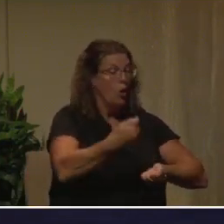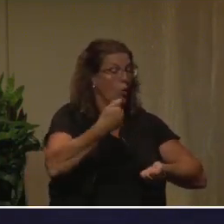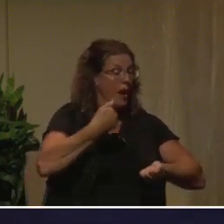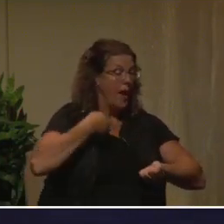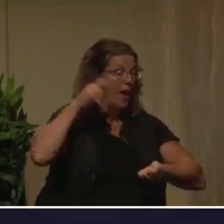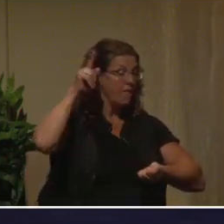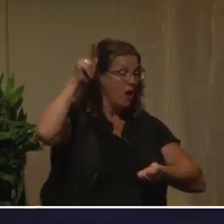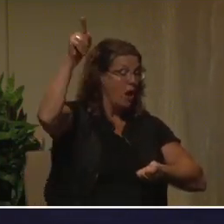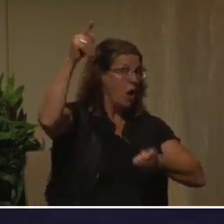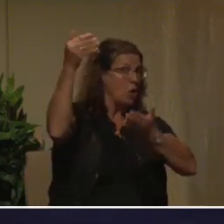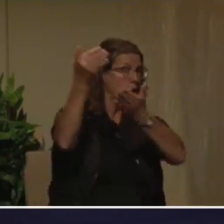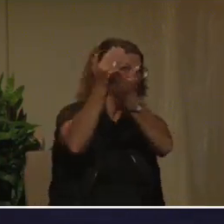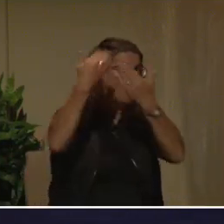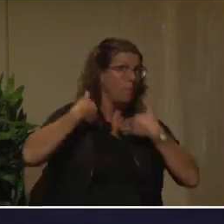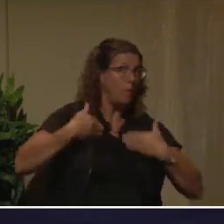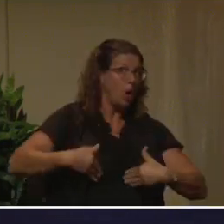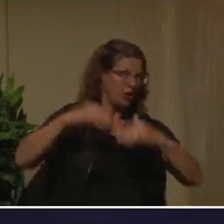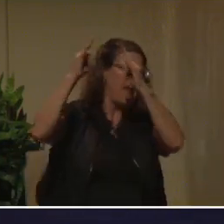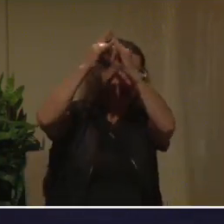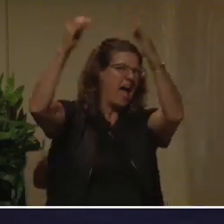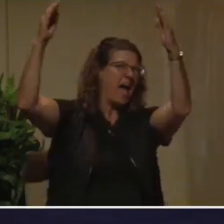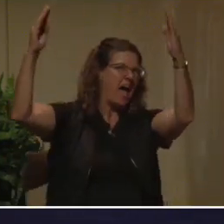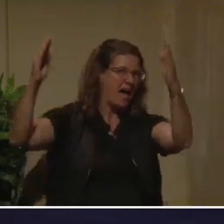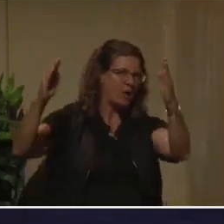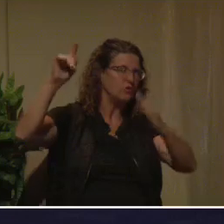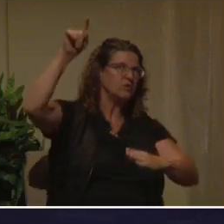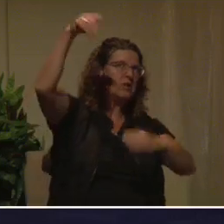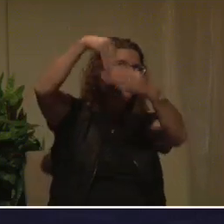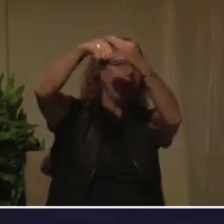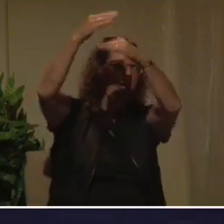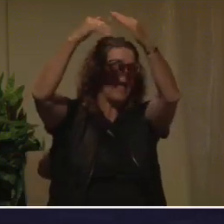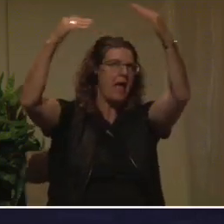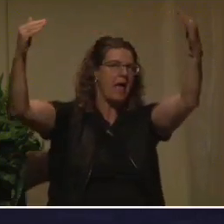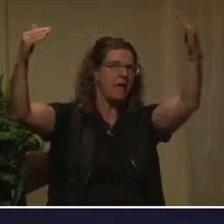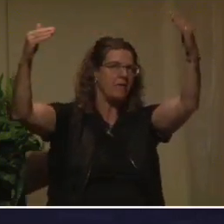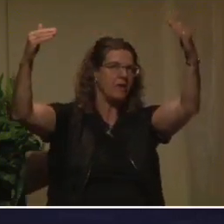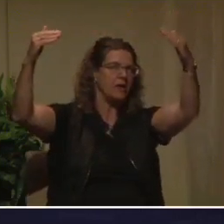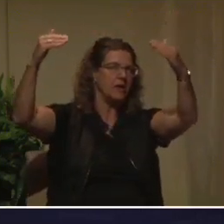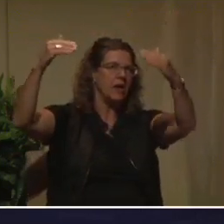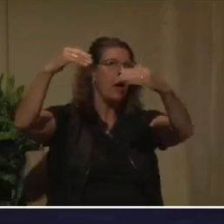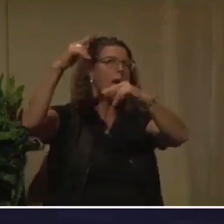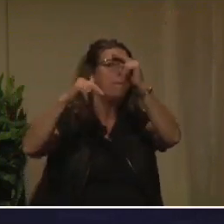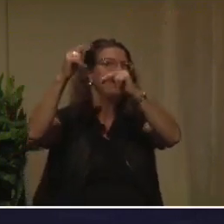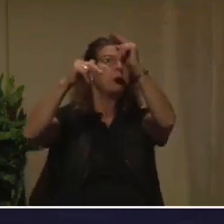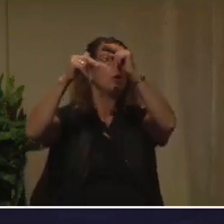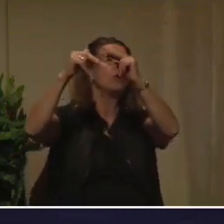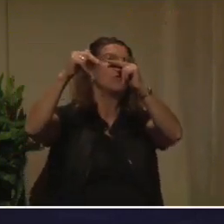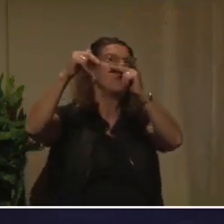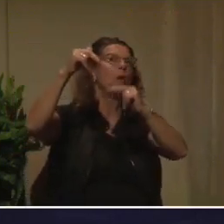from God, an eternal house in heaven, not built by human hands."